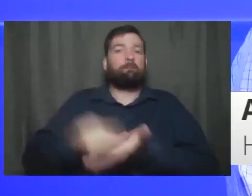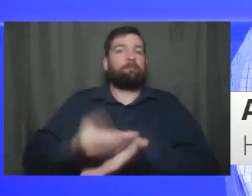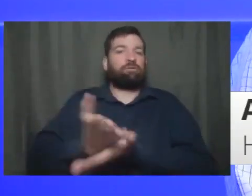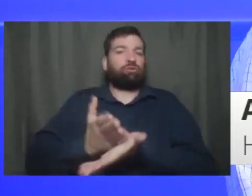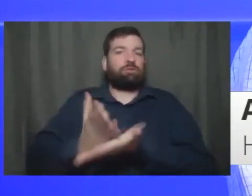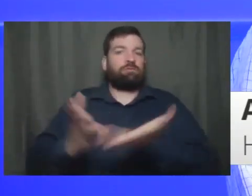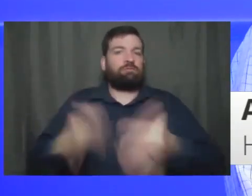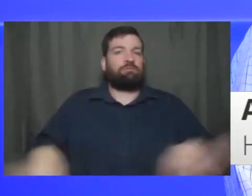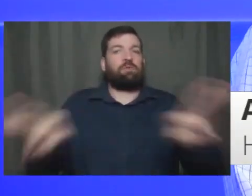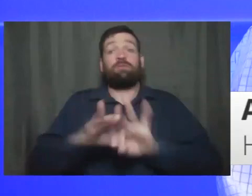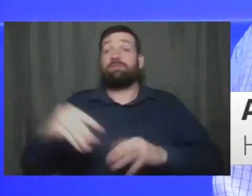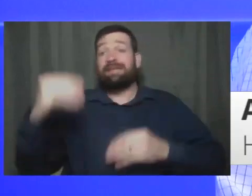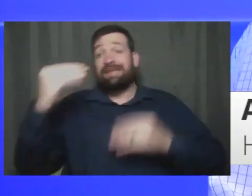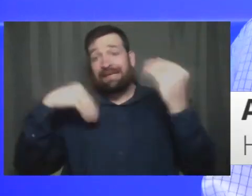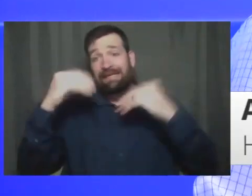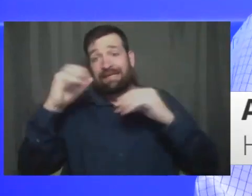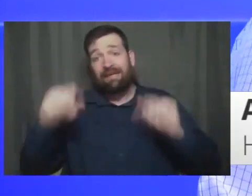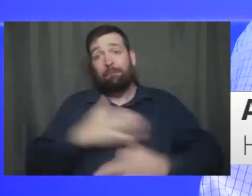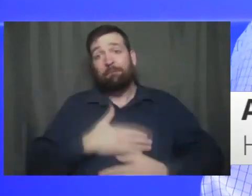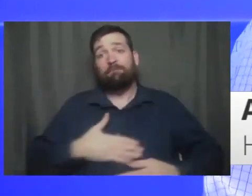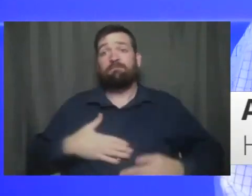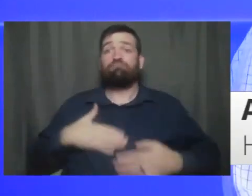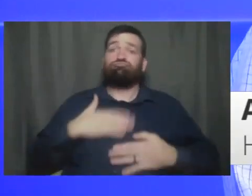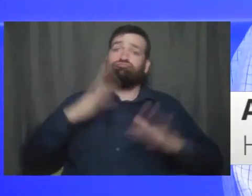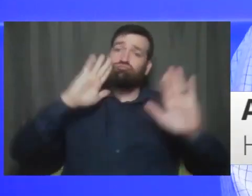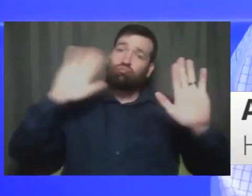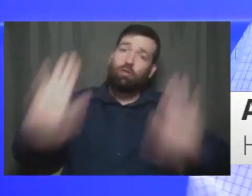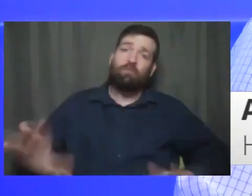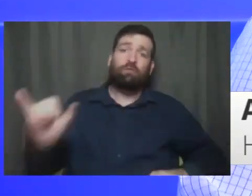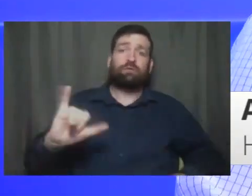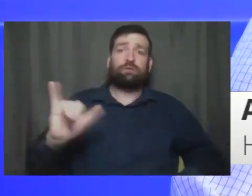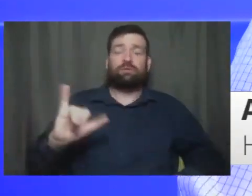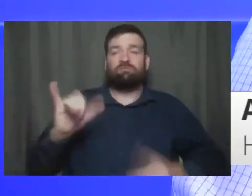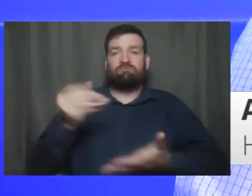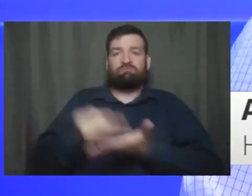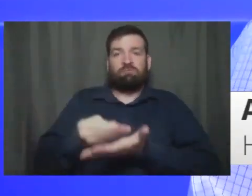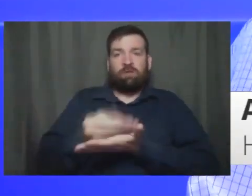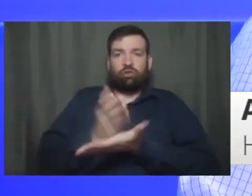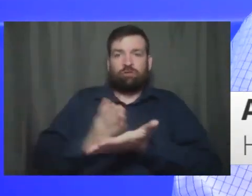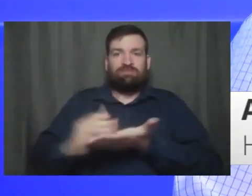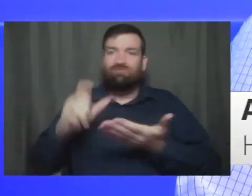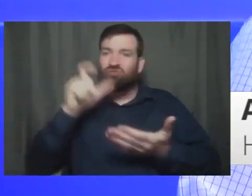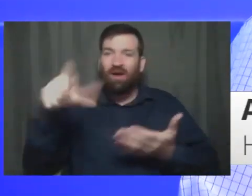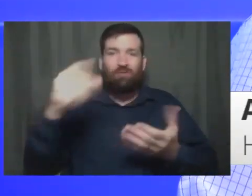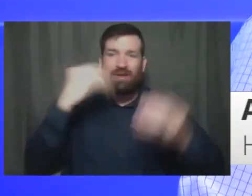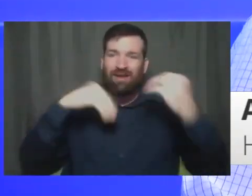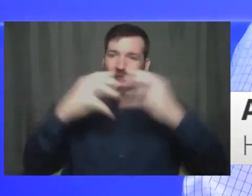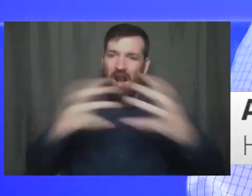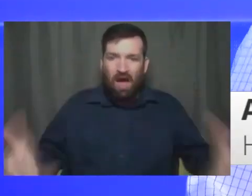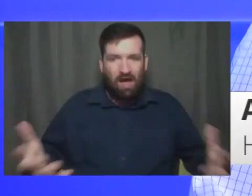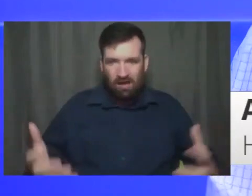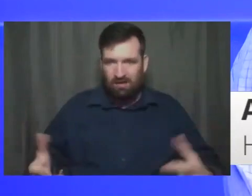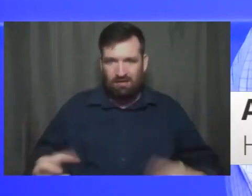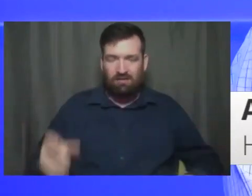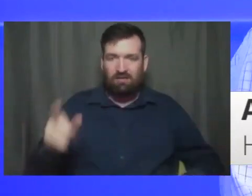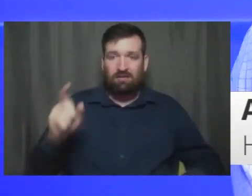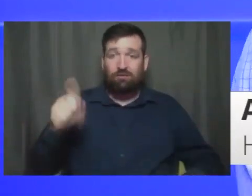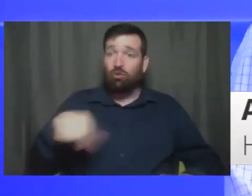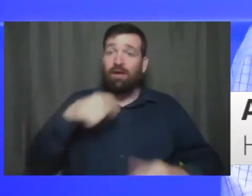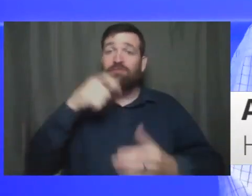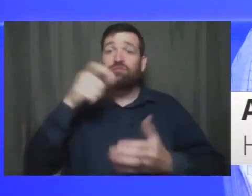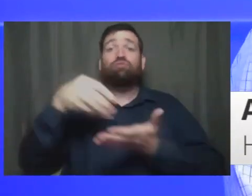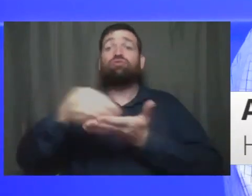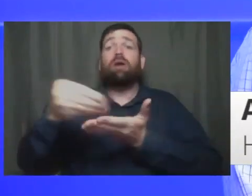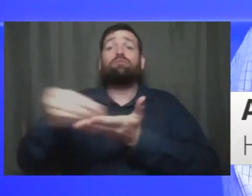can be wonderful too. So it's sort of the idea of budgeting too. We don't need to eat a lot to feel good. We don't need to shop a lot to feel good. We just